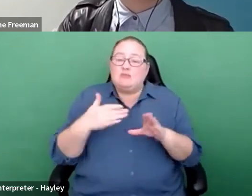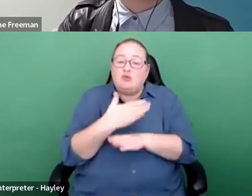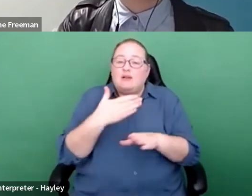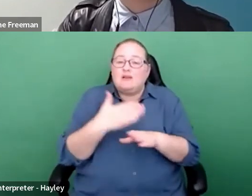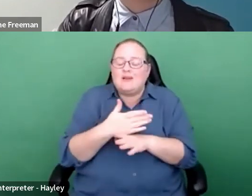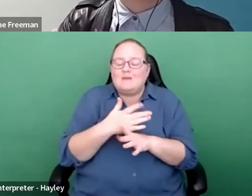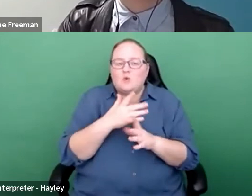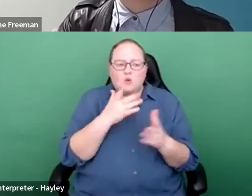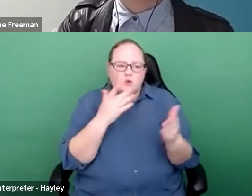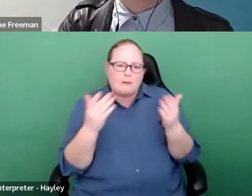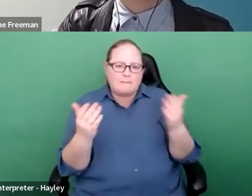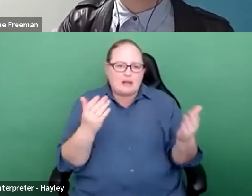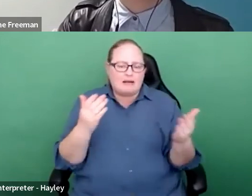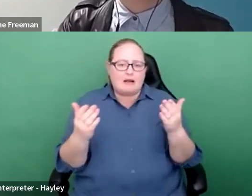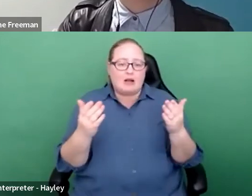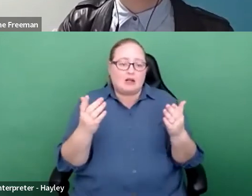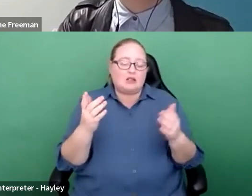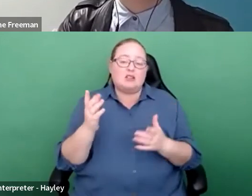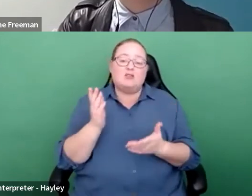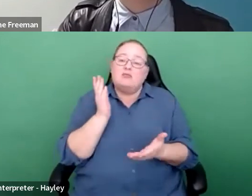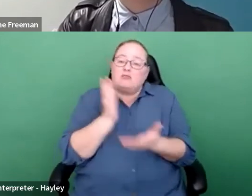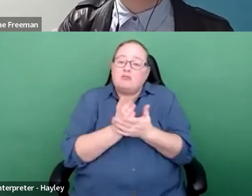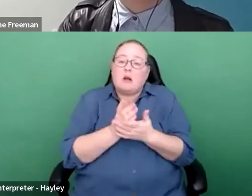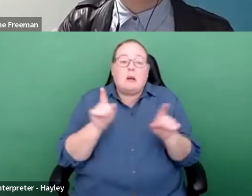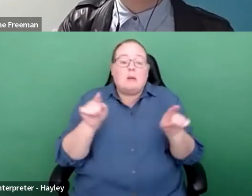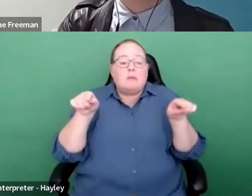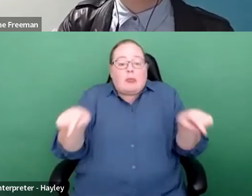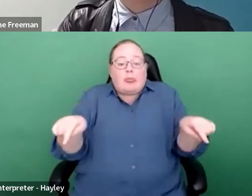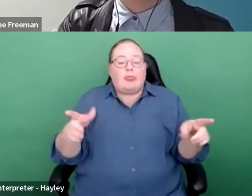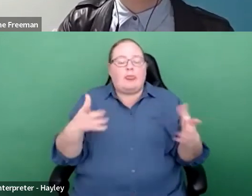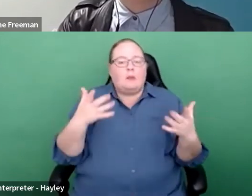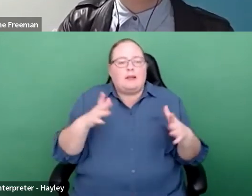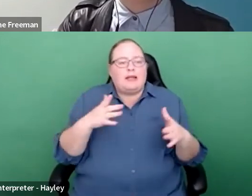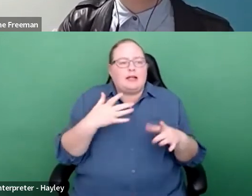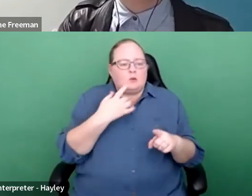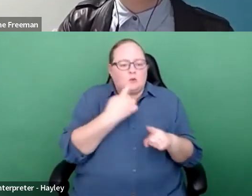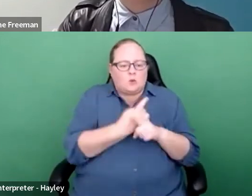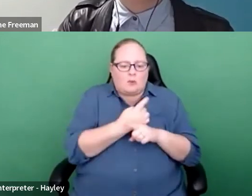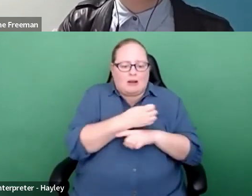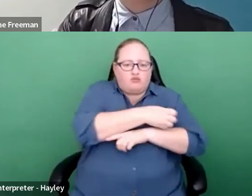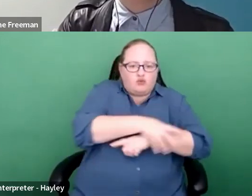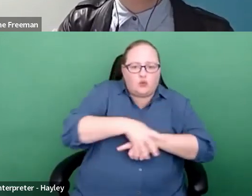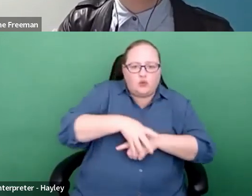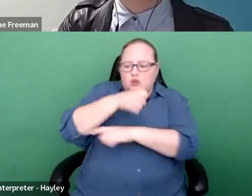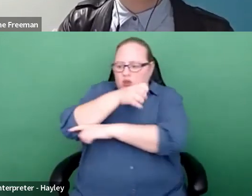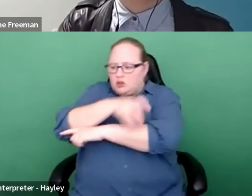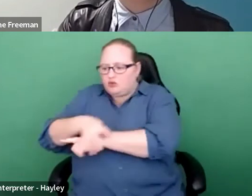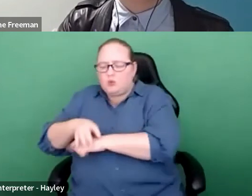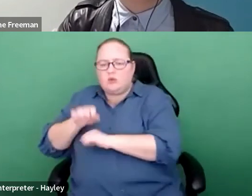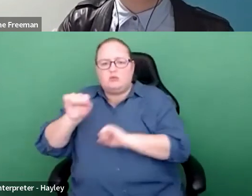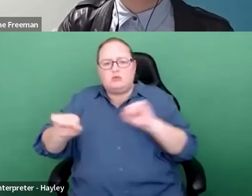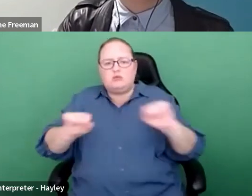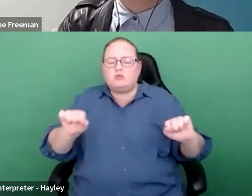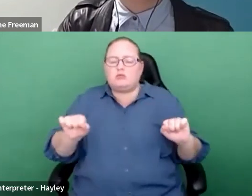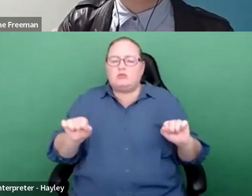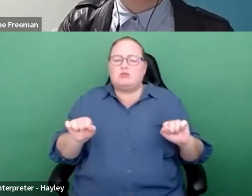were talking about kind of taking up place or setting up roots within this area of Chelsea. The thing where the